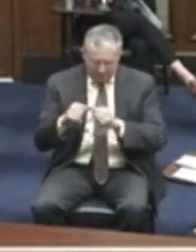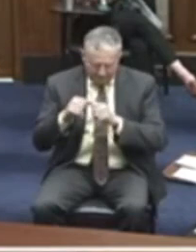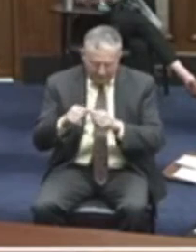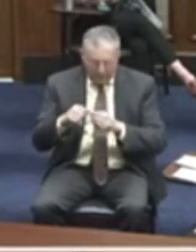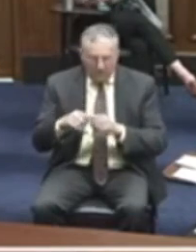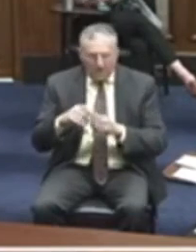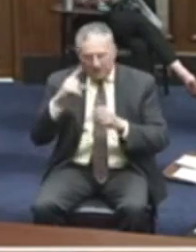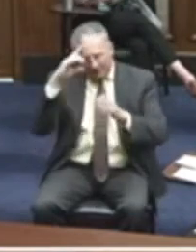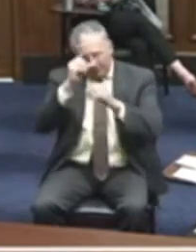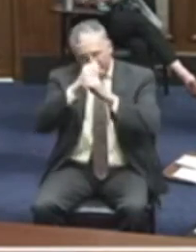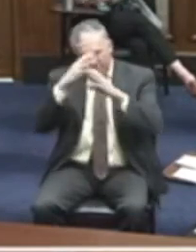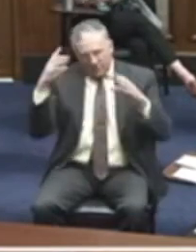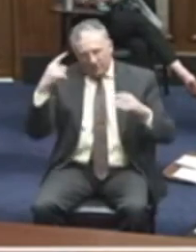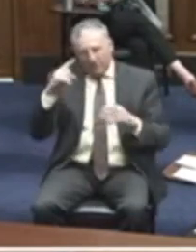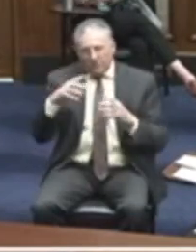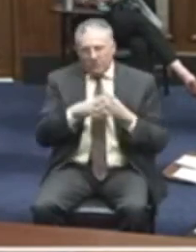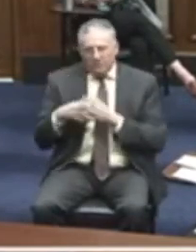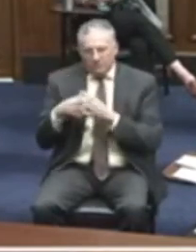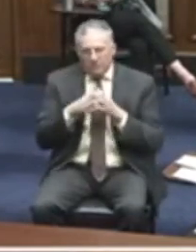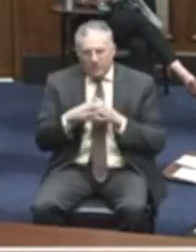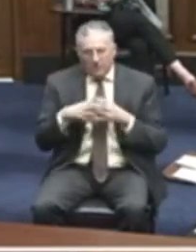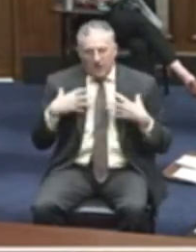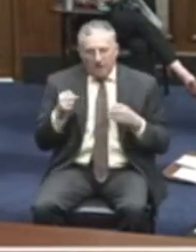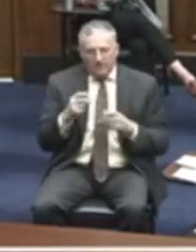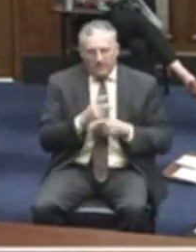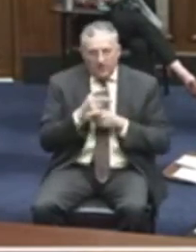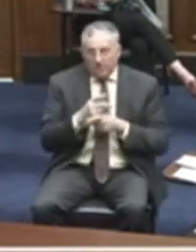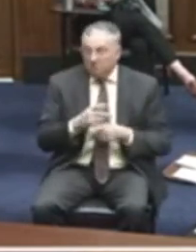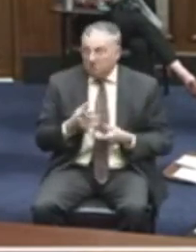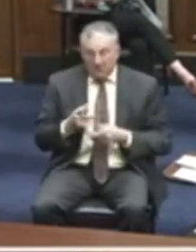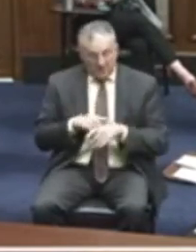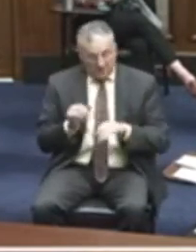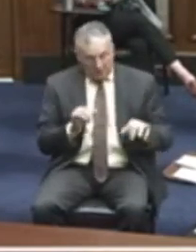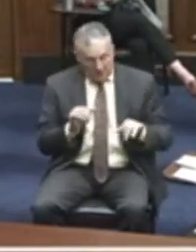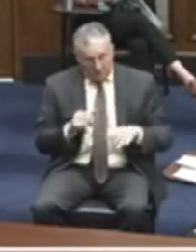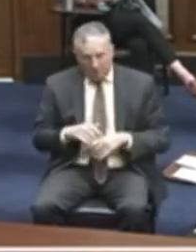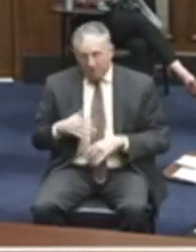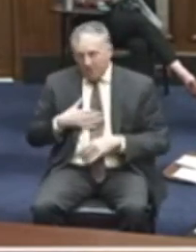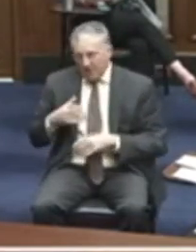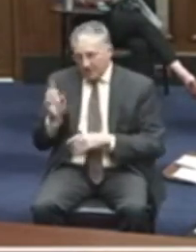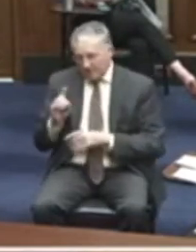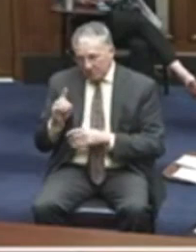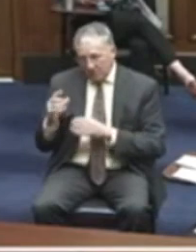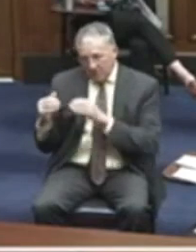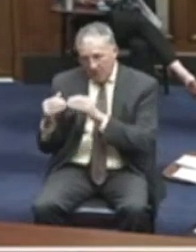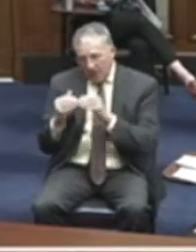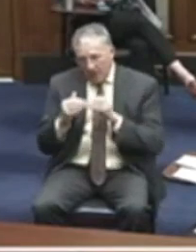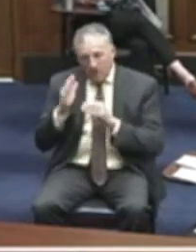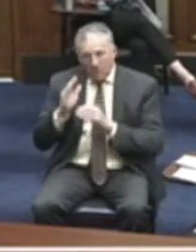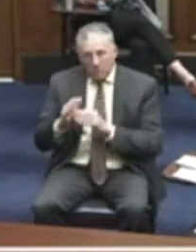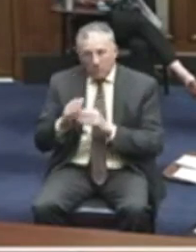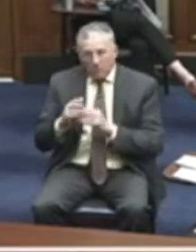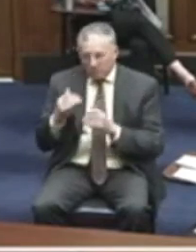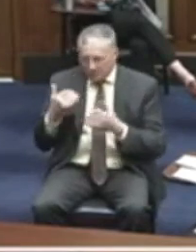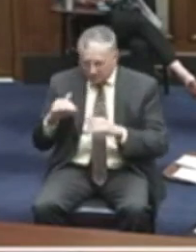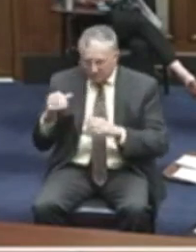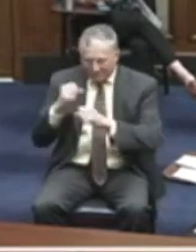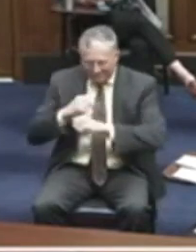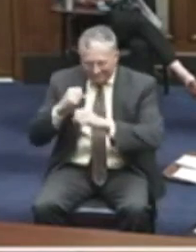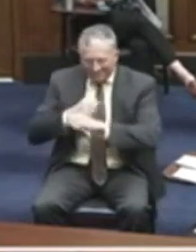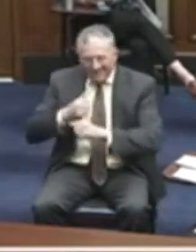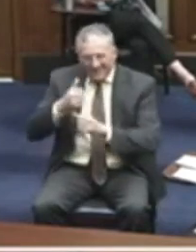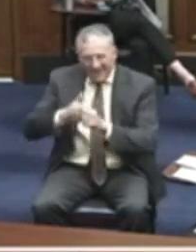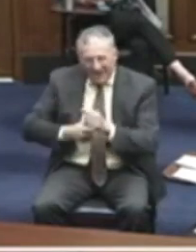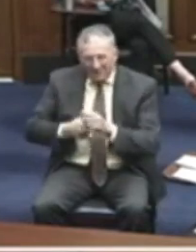healthcare system. At the same time, my Democratic colleagues and I will continue to fight for every bit